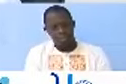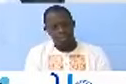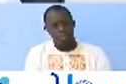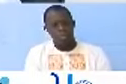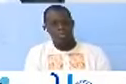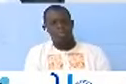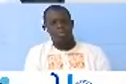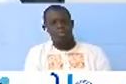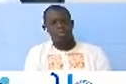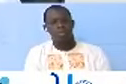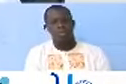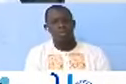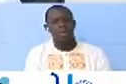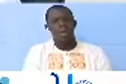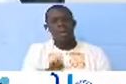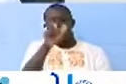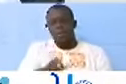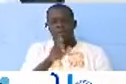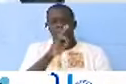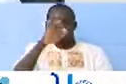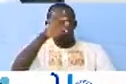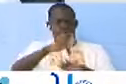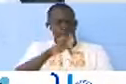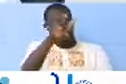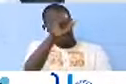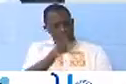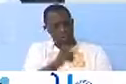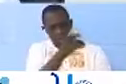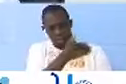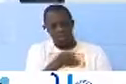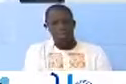Miama. The person who touches him